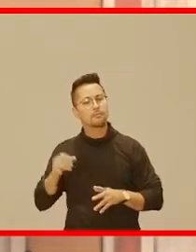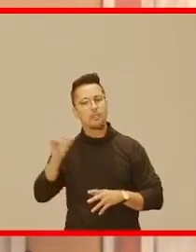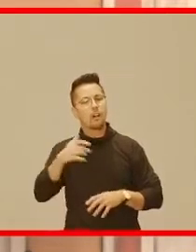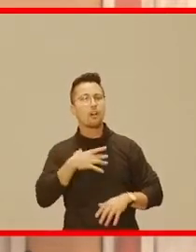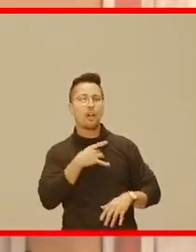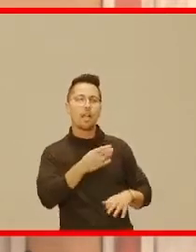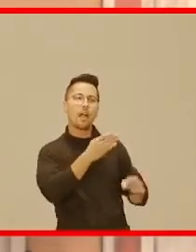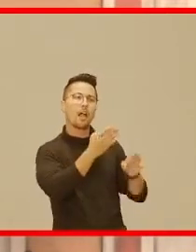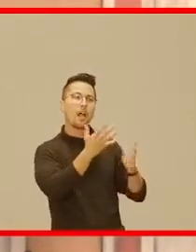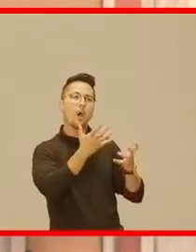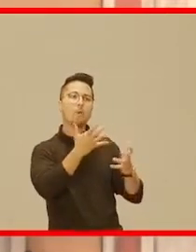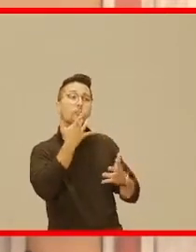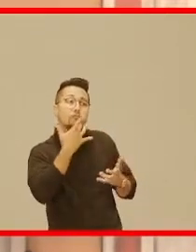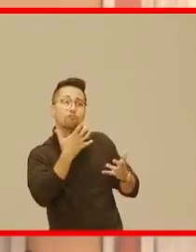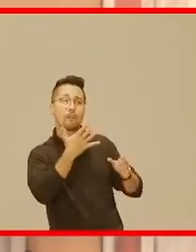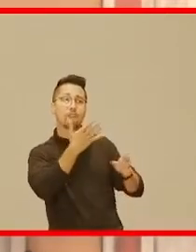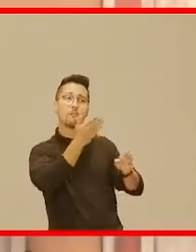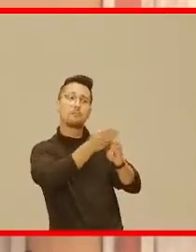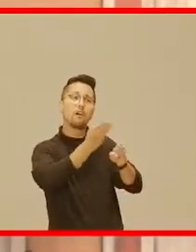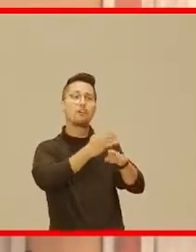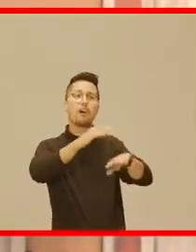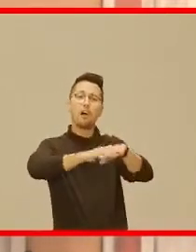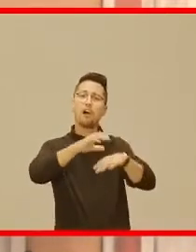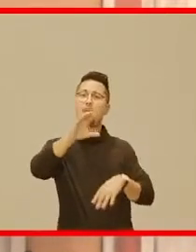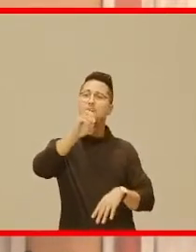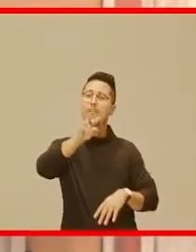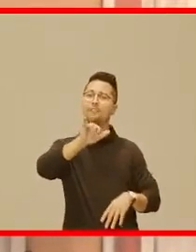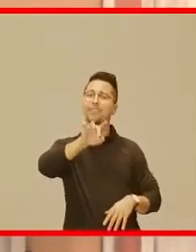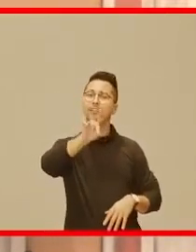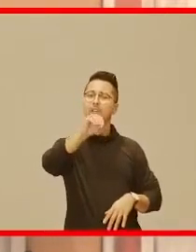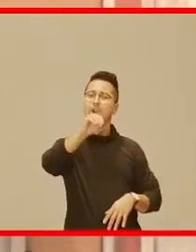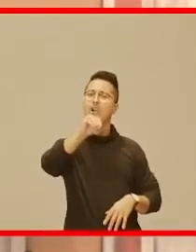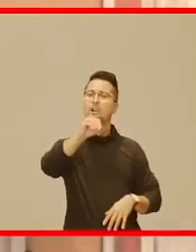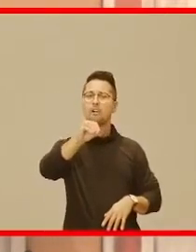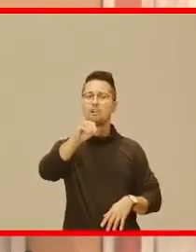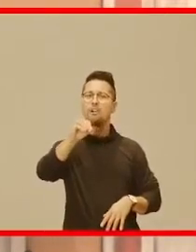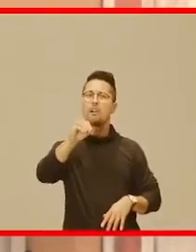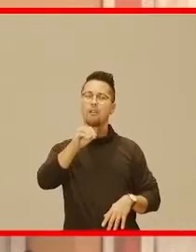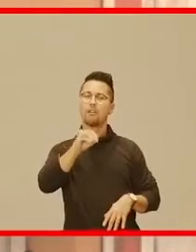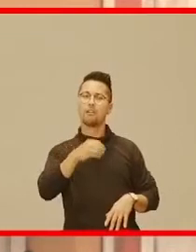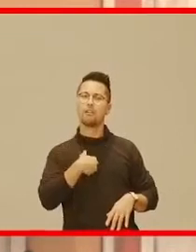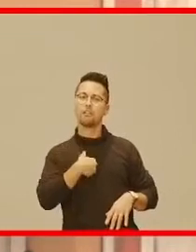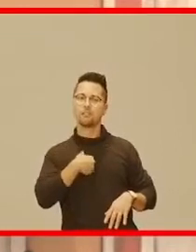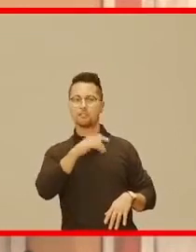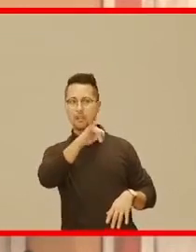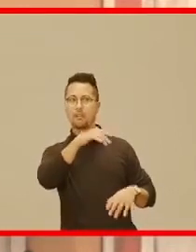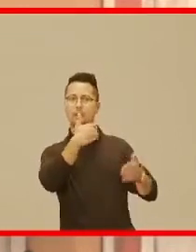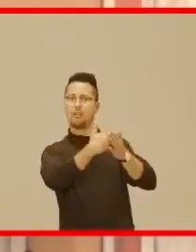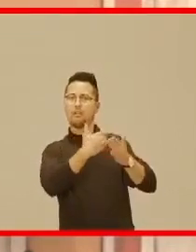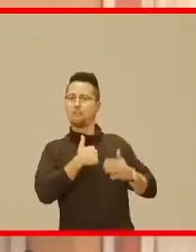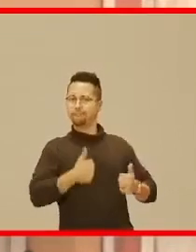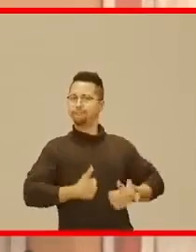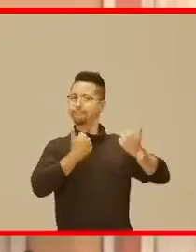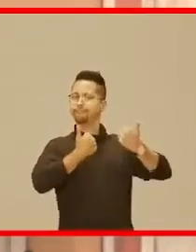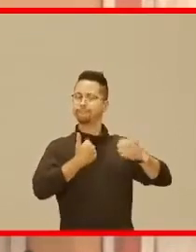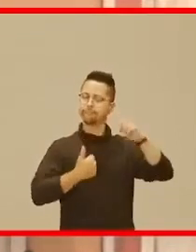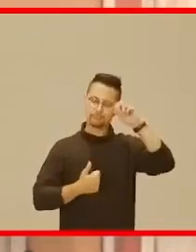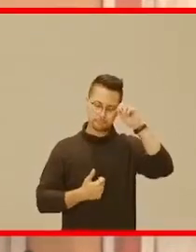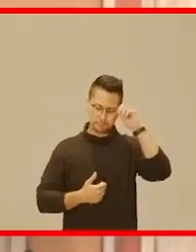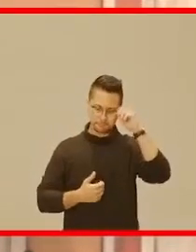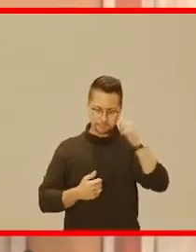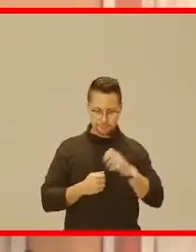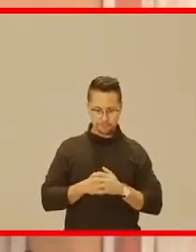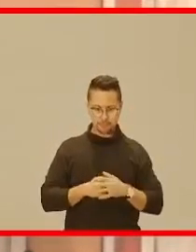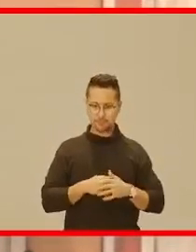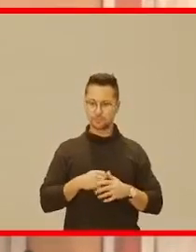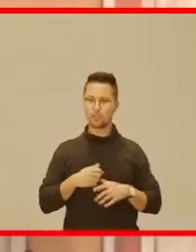Oviedo Boulevard to get back on the bus stop or belong, so I'll be able to go to and